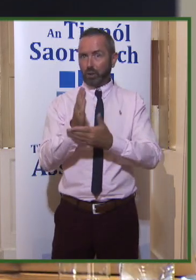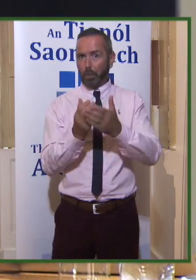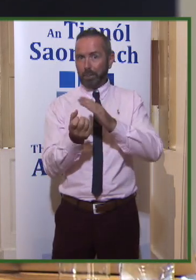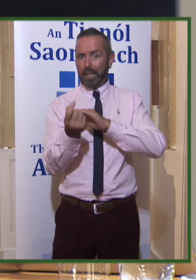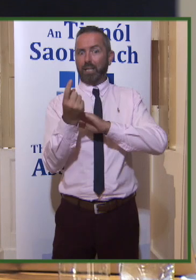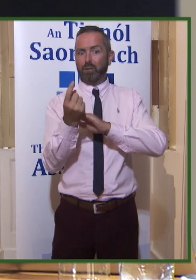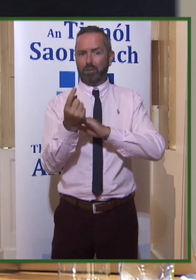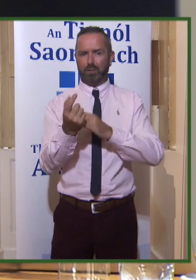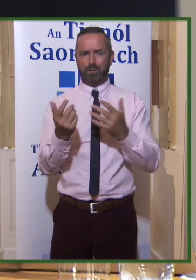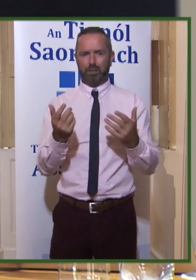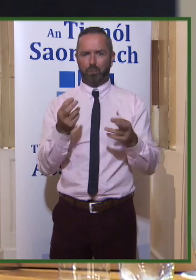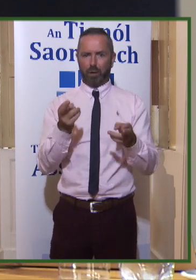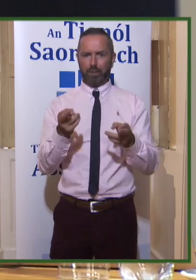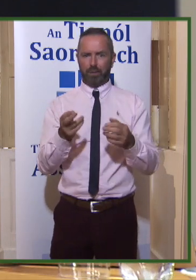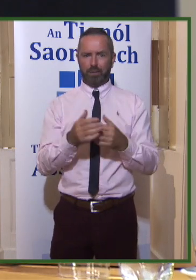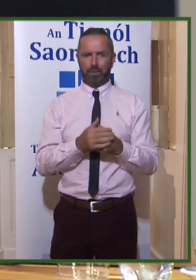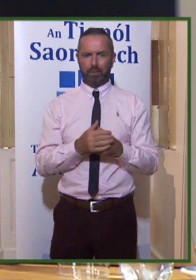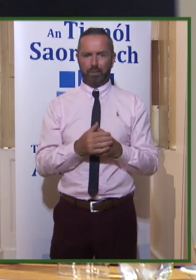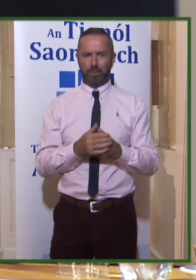not what you have just done?